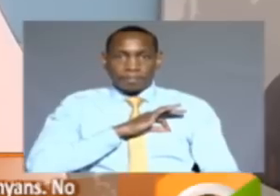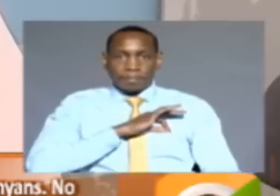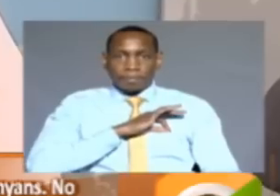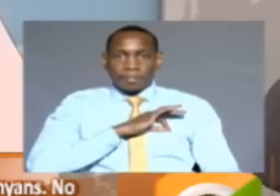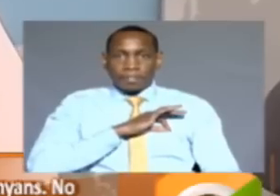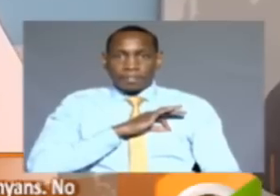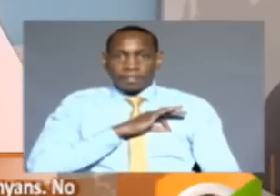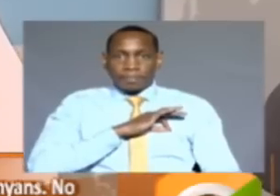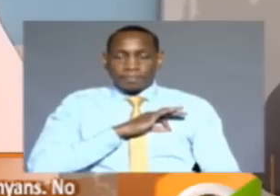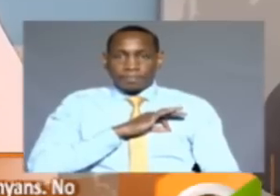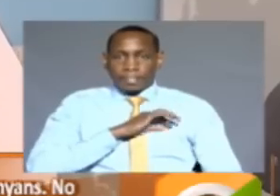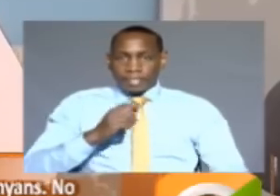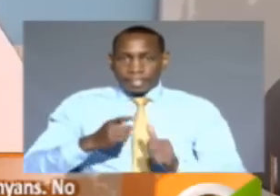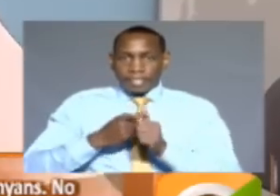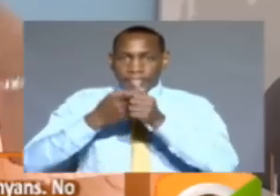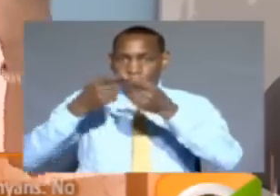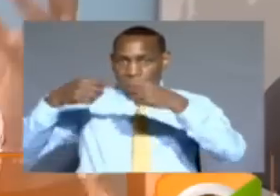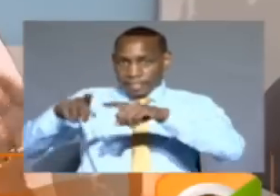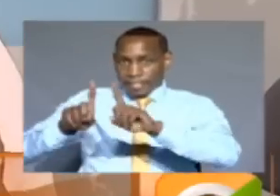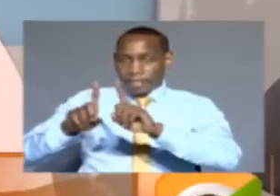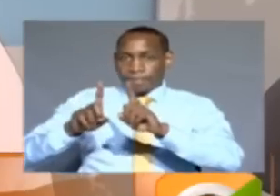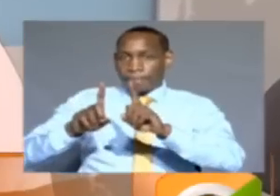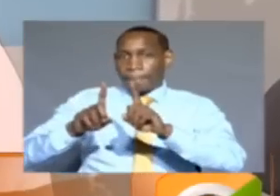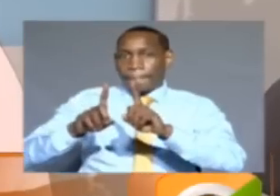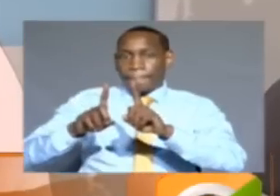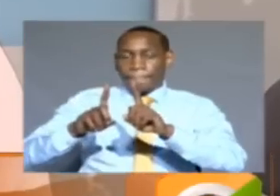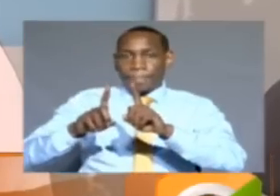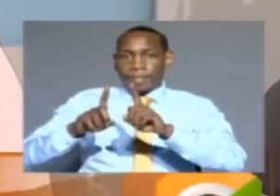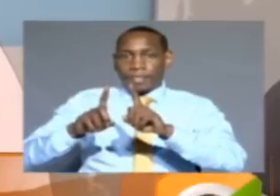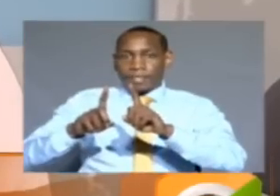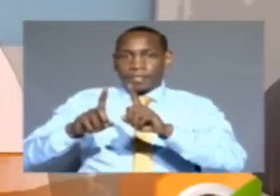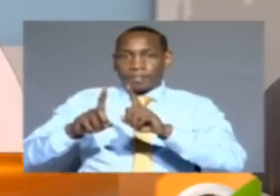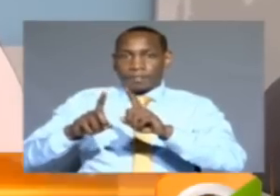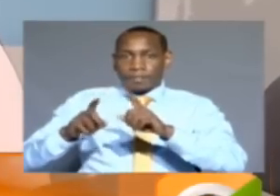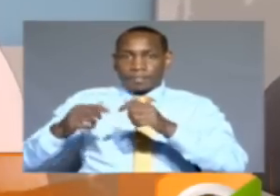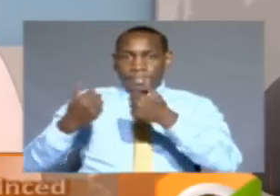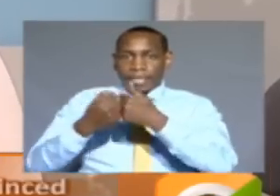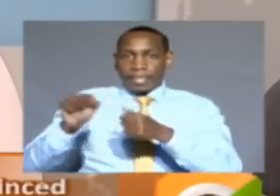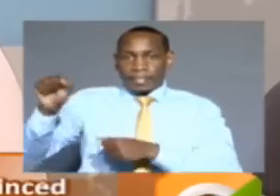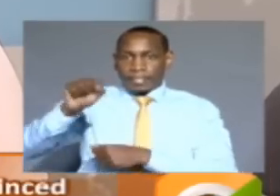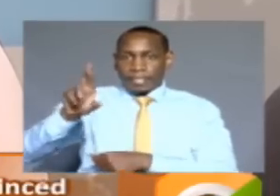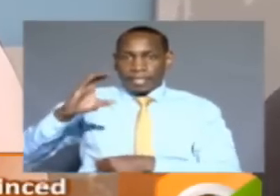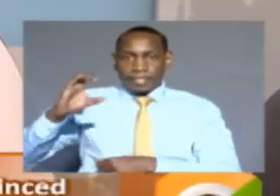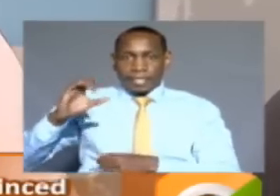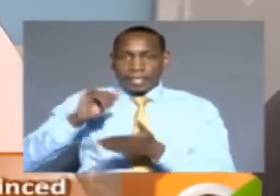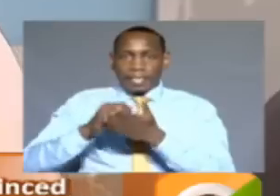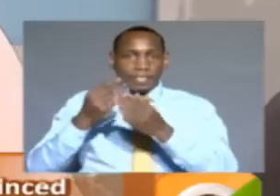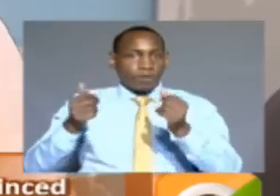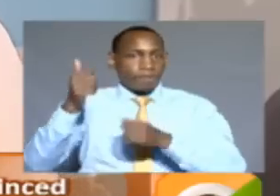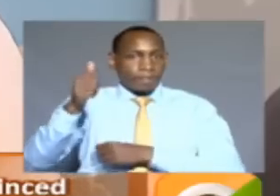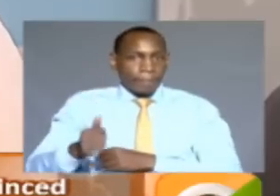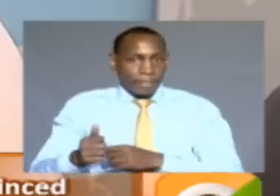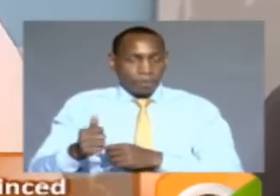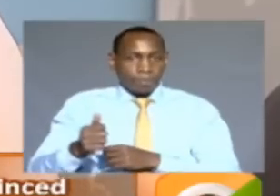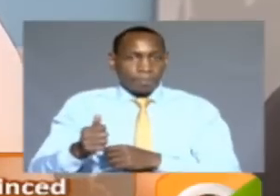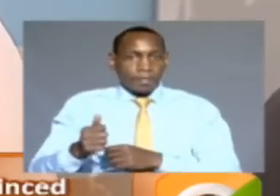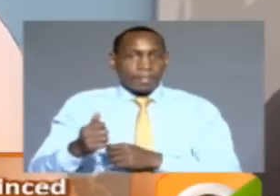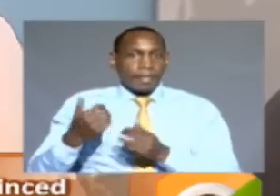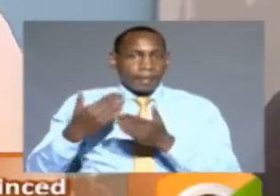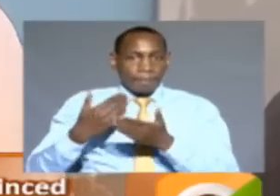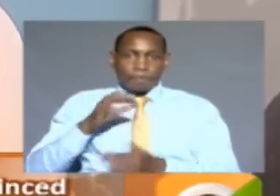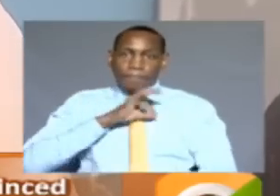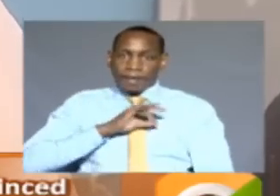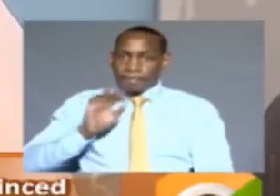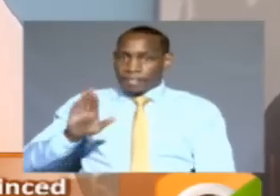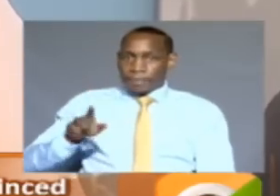Senate walijipatia, and that was the cause of a hullabaloo with the SRC that has still not mm-hmm. been resolved. But at that point, because it was benefiting